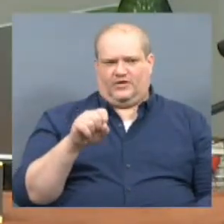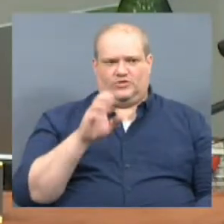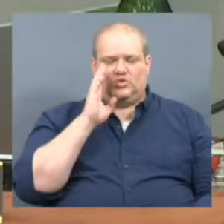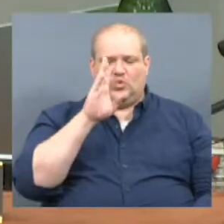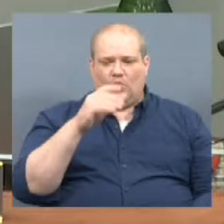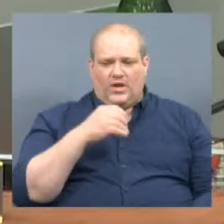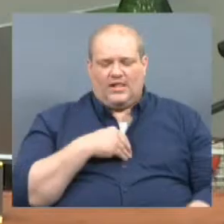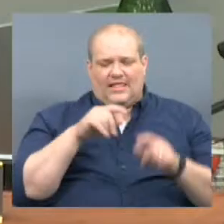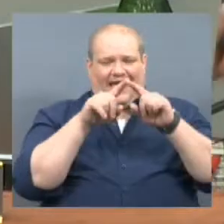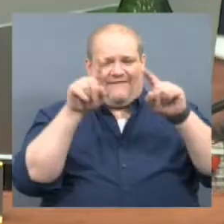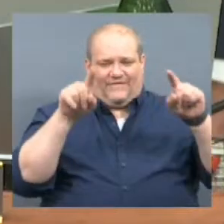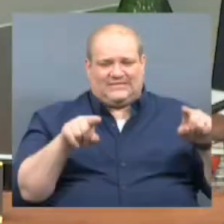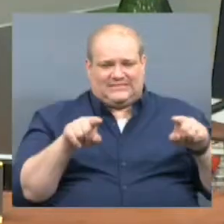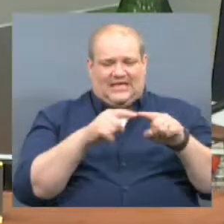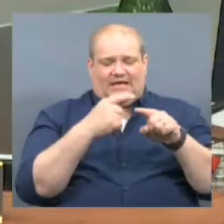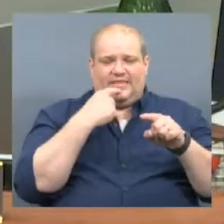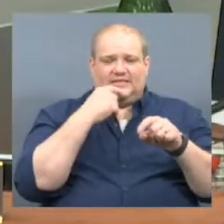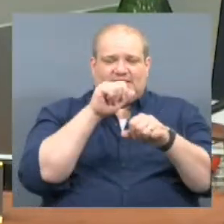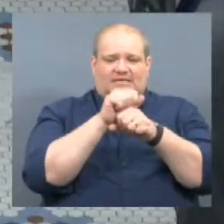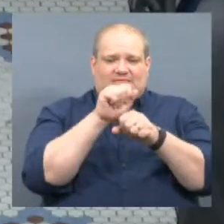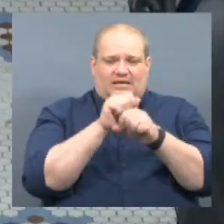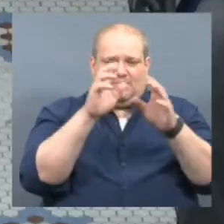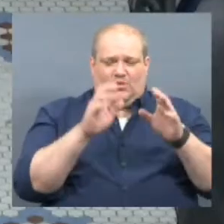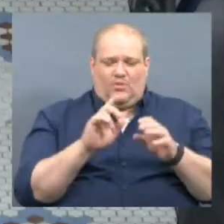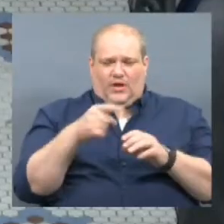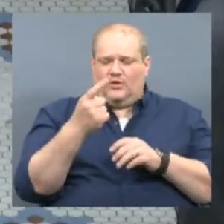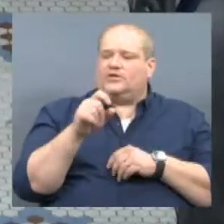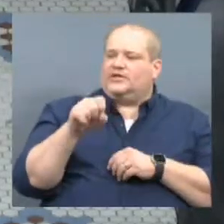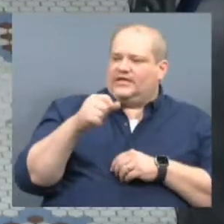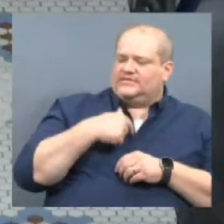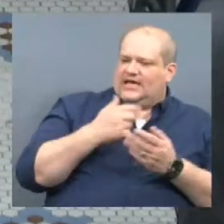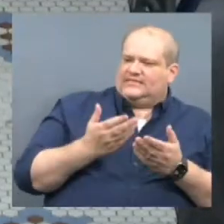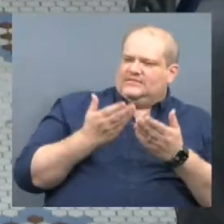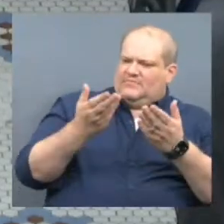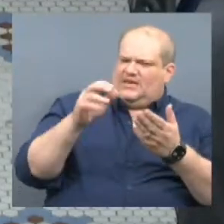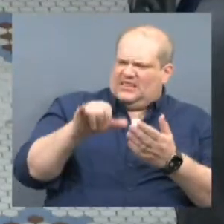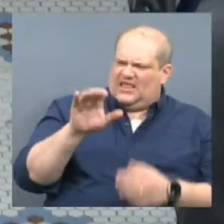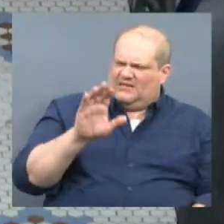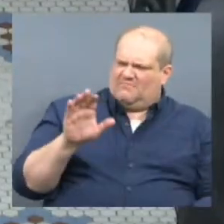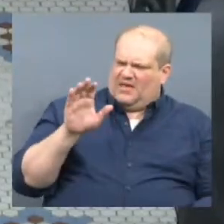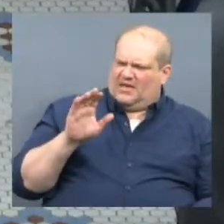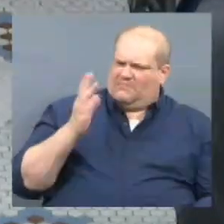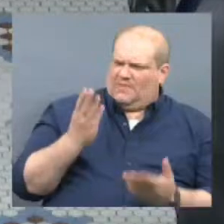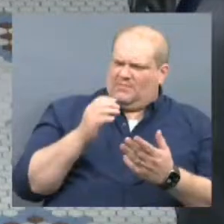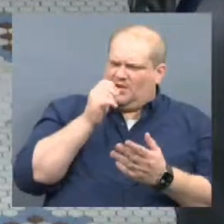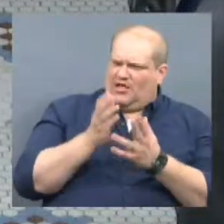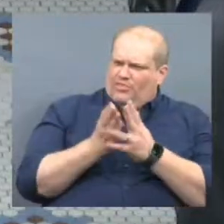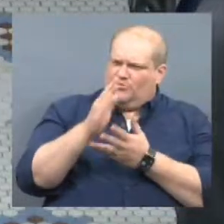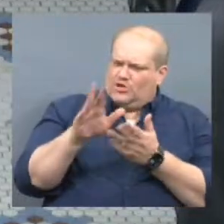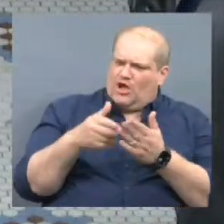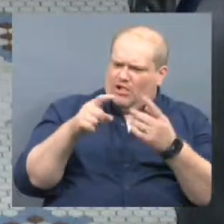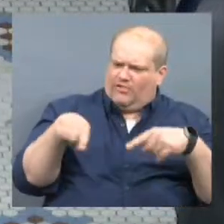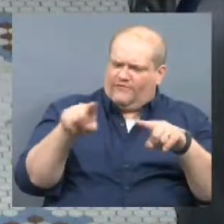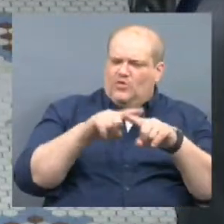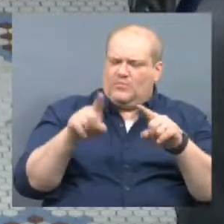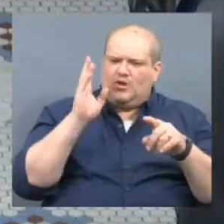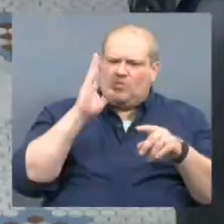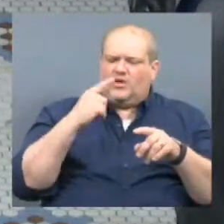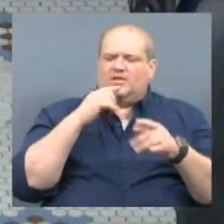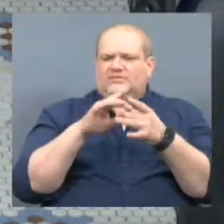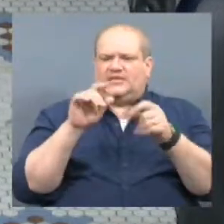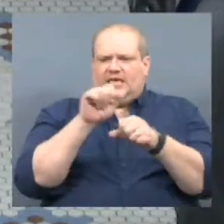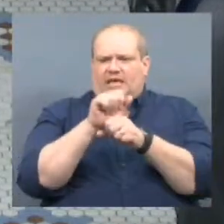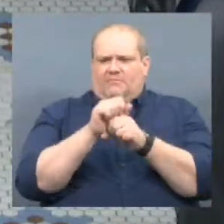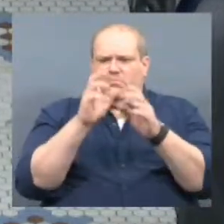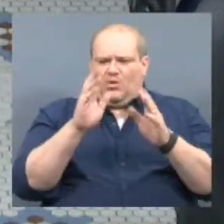sign up there that says employee-only parking? Yes, I submitted that back. I think maybe it didn't get through to all of you, but it does say employee only, and